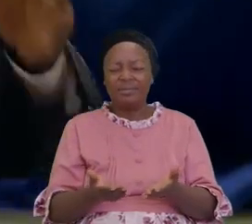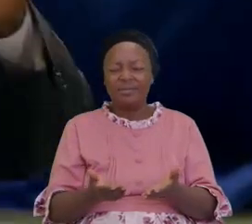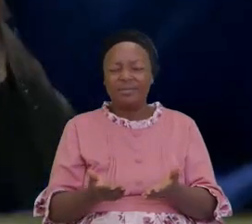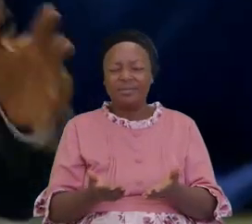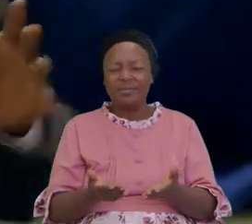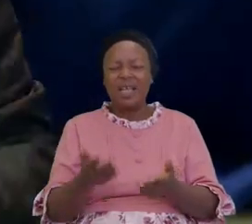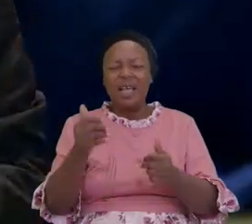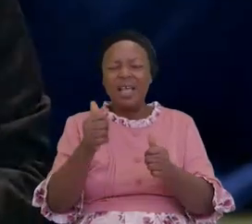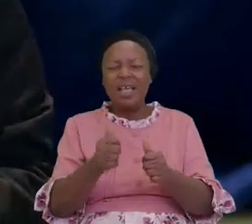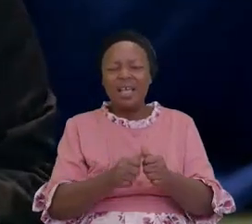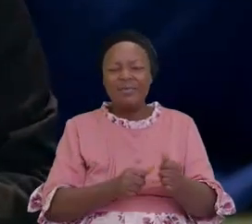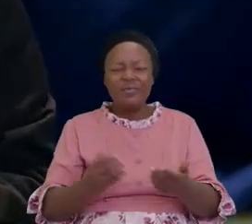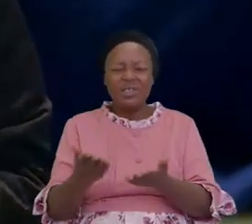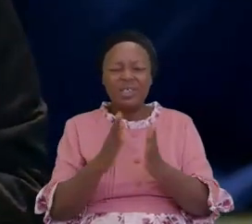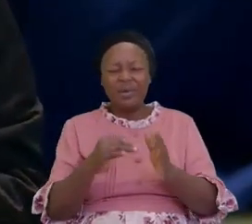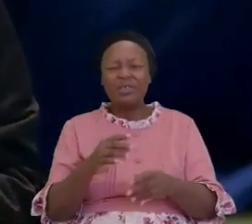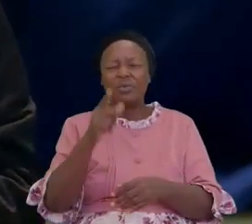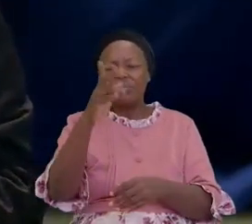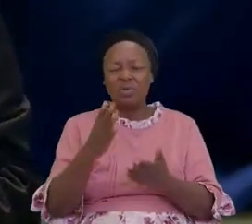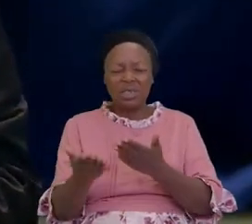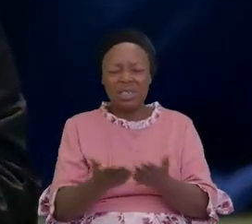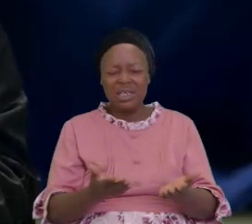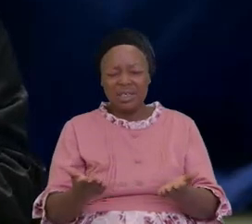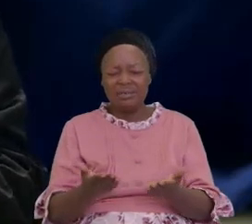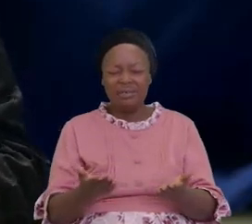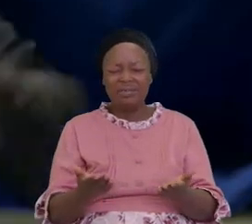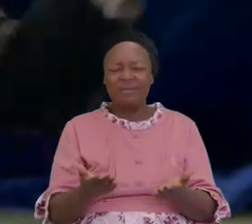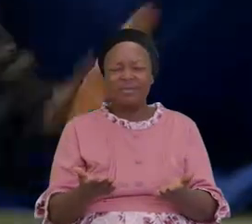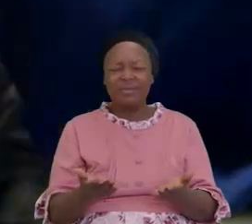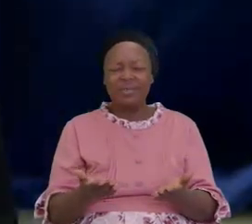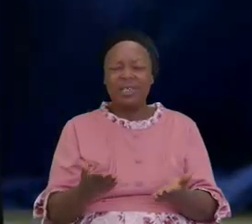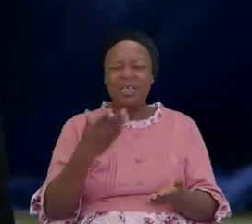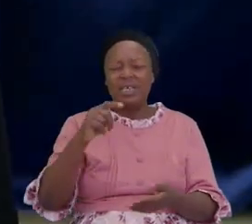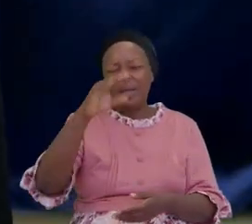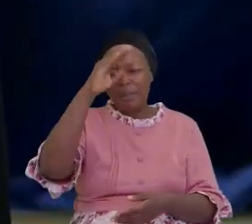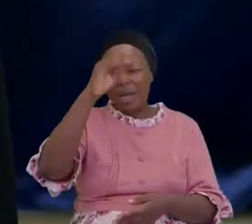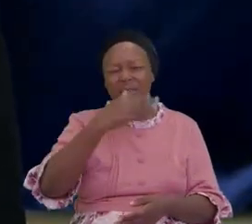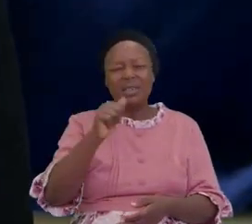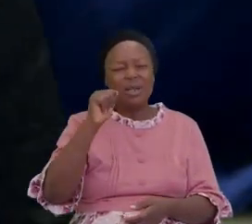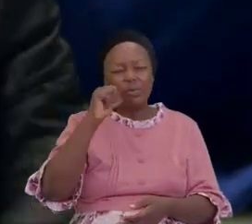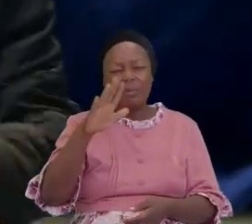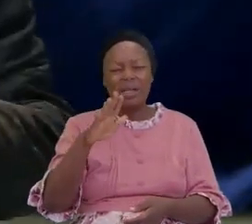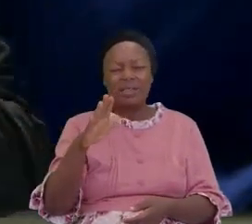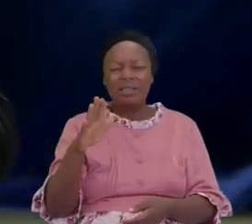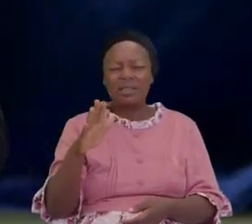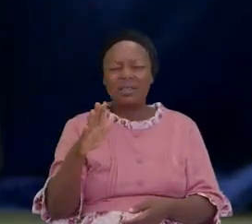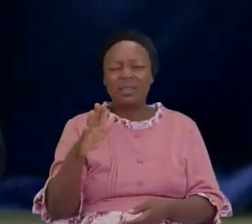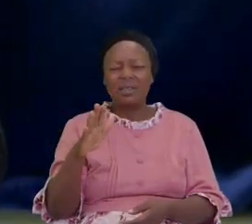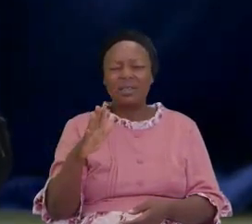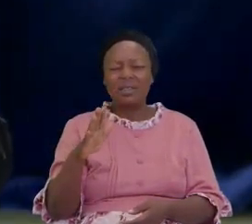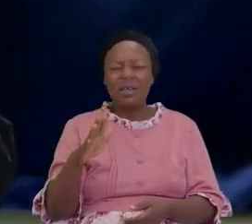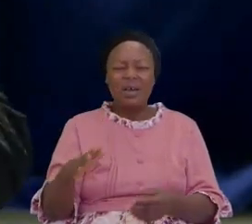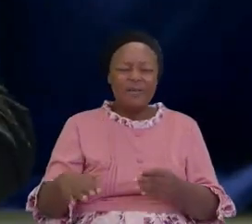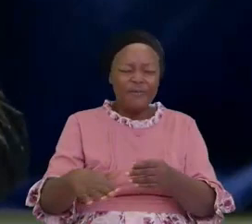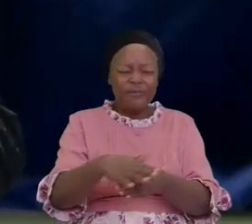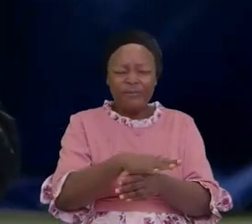every servant of God here, the man, the woman, fill their